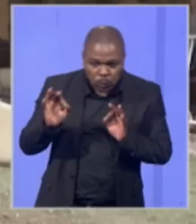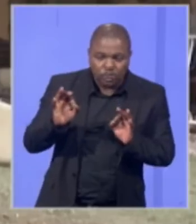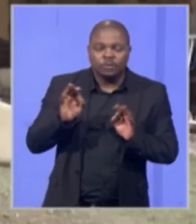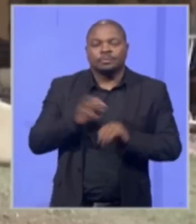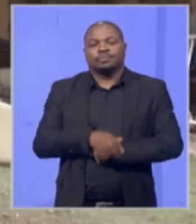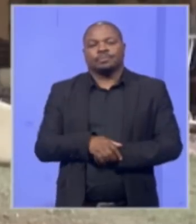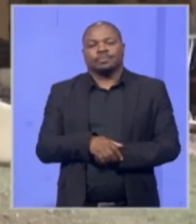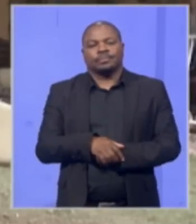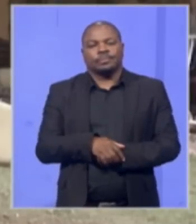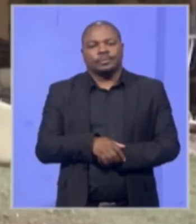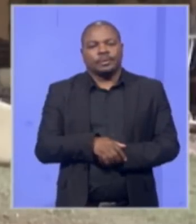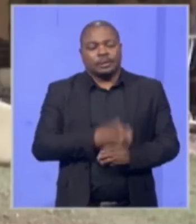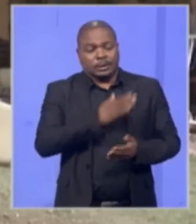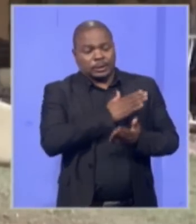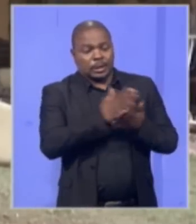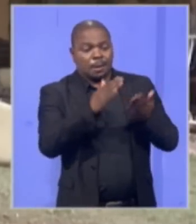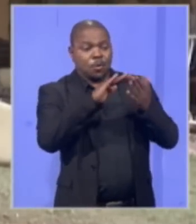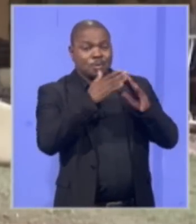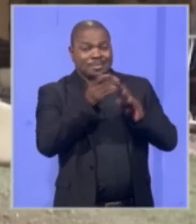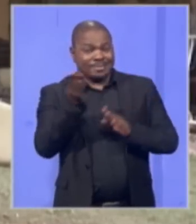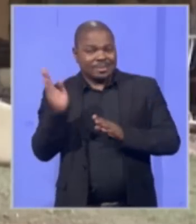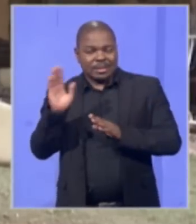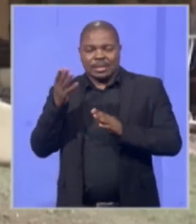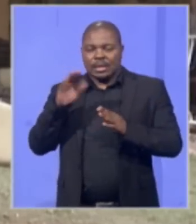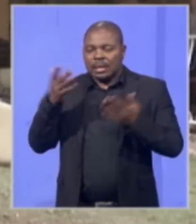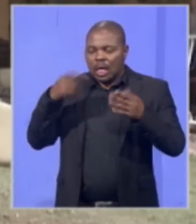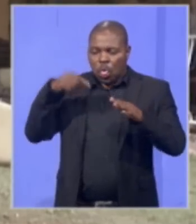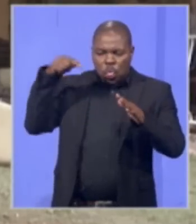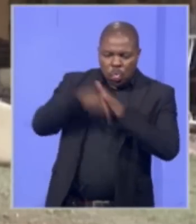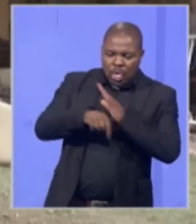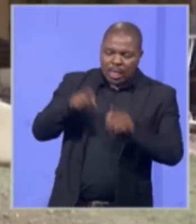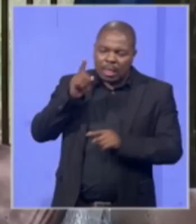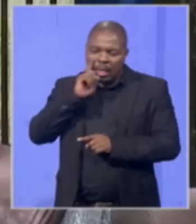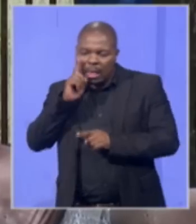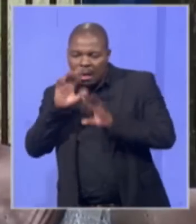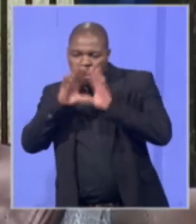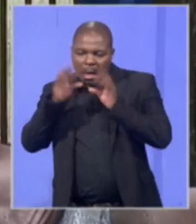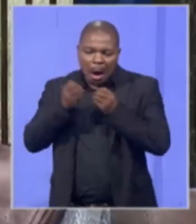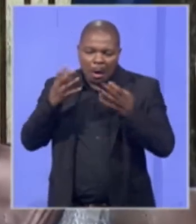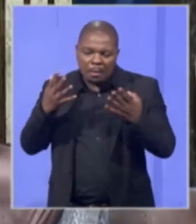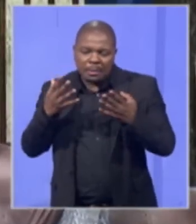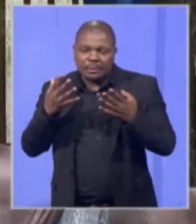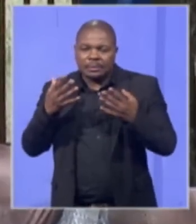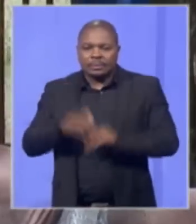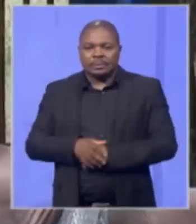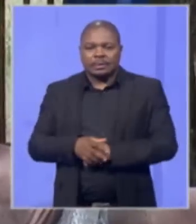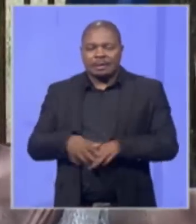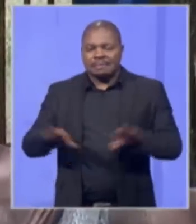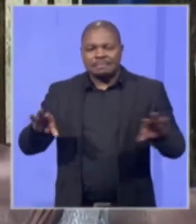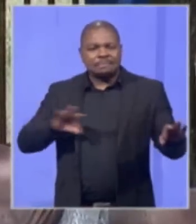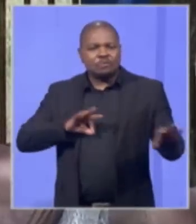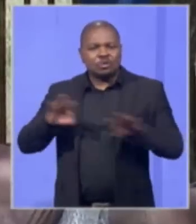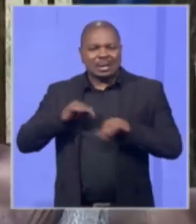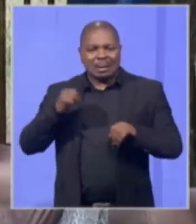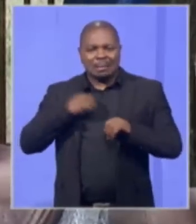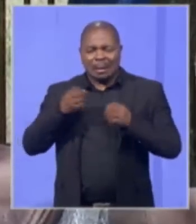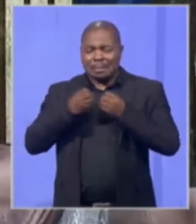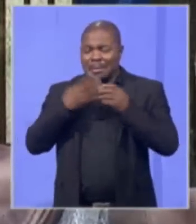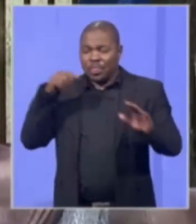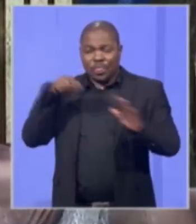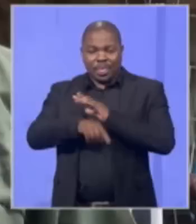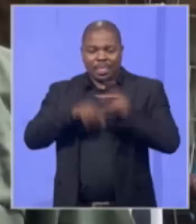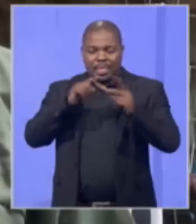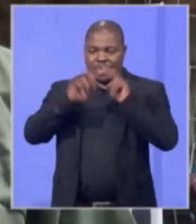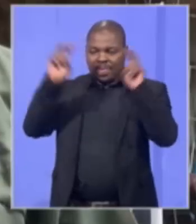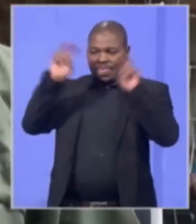received. Bangwe ba baagi ba santse ba bala ditatlhegelo tsa bona. Ke senyegetswe ke furniture e ntsi and then le motlakase ha o sa